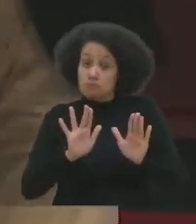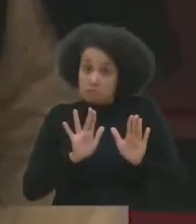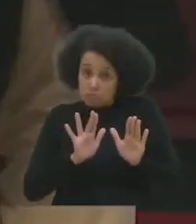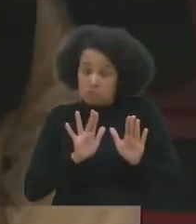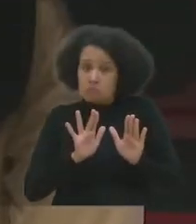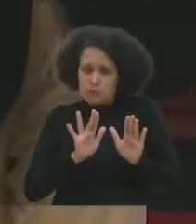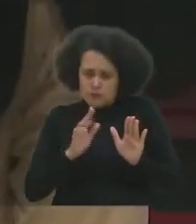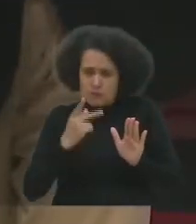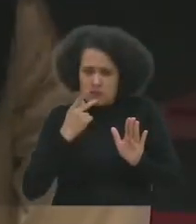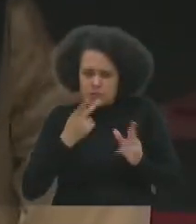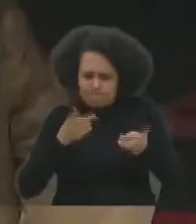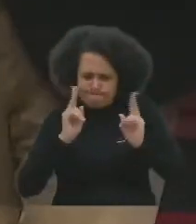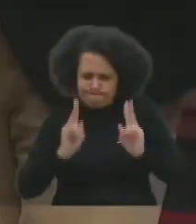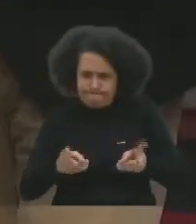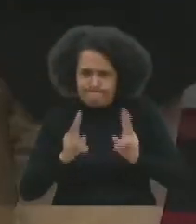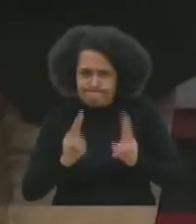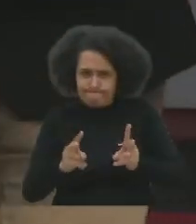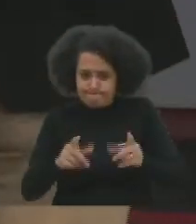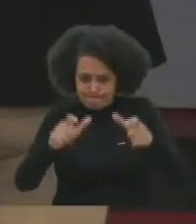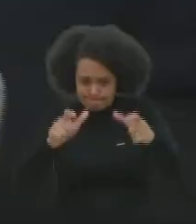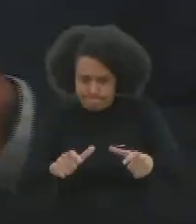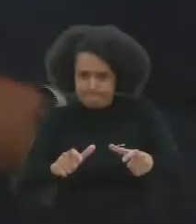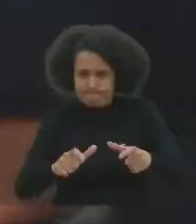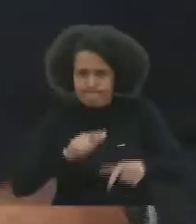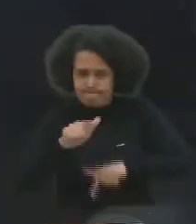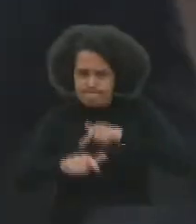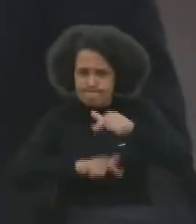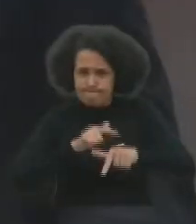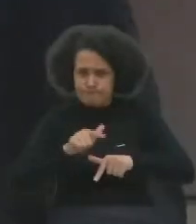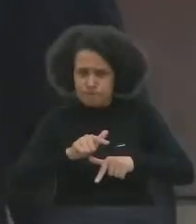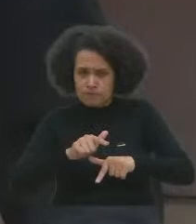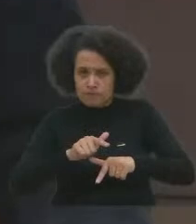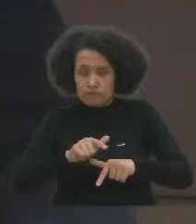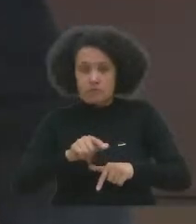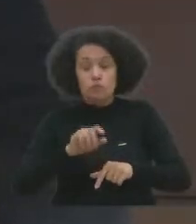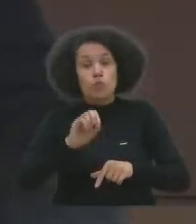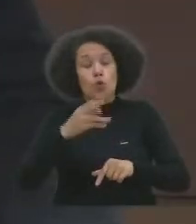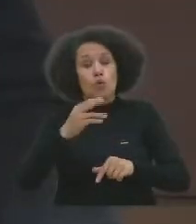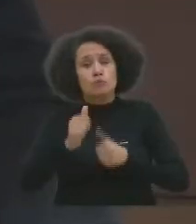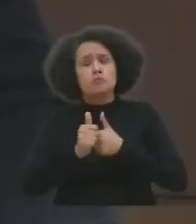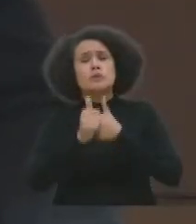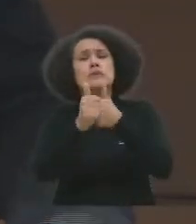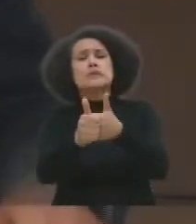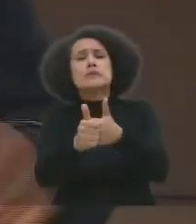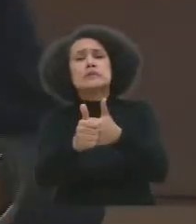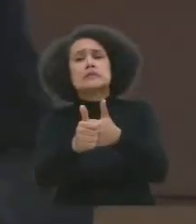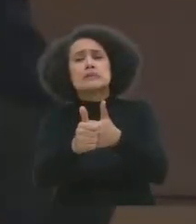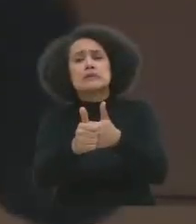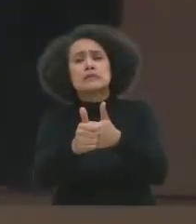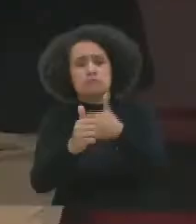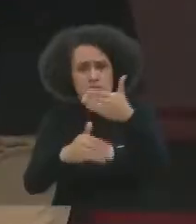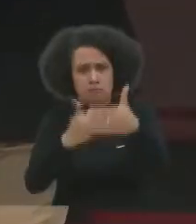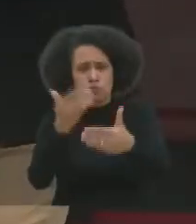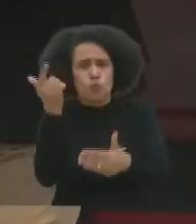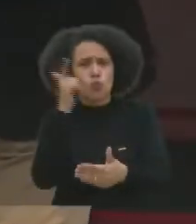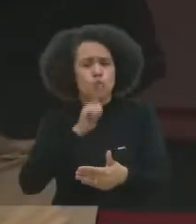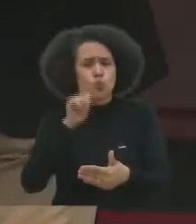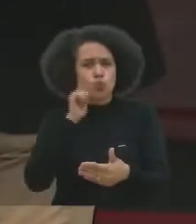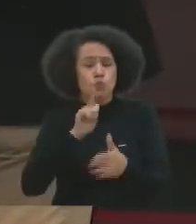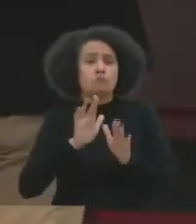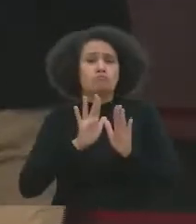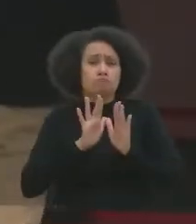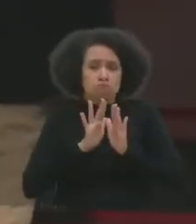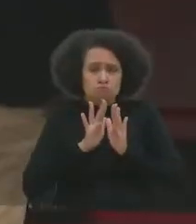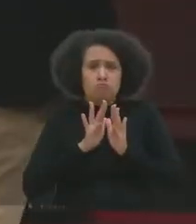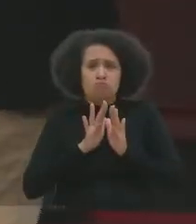permanecei no campo. Or advance and go forward. Ou então sigam em frente para a conquista. For he has equipped us with mighty weapons.